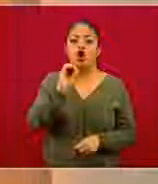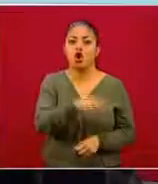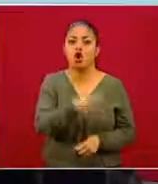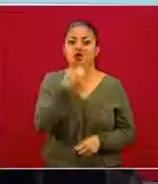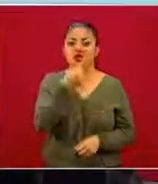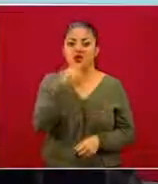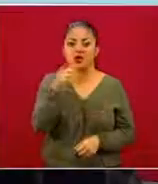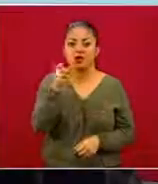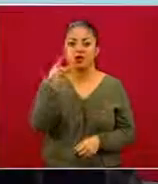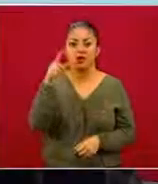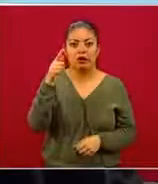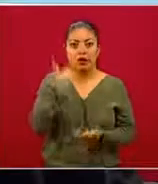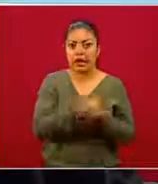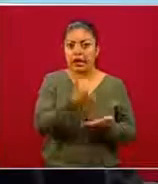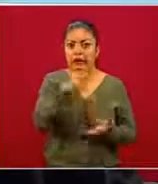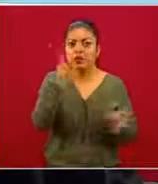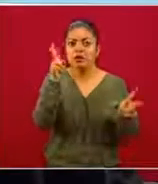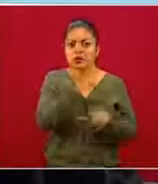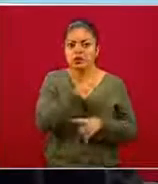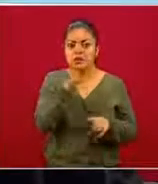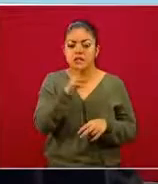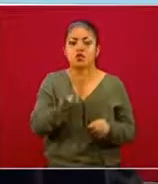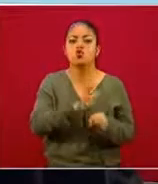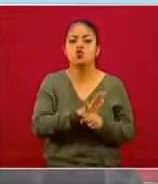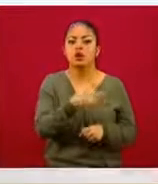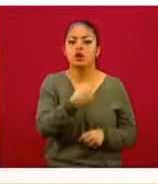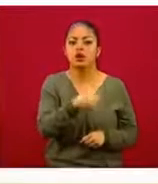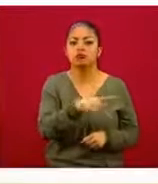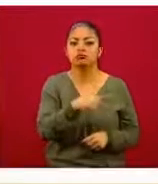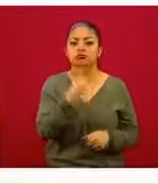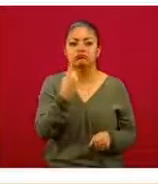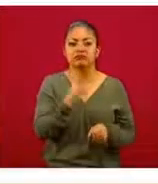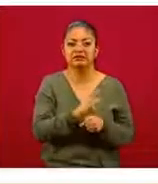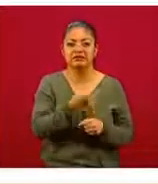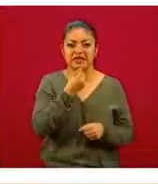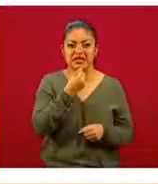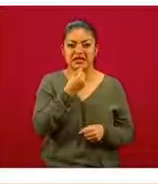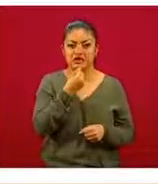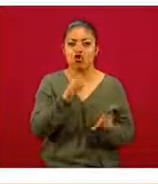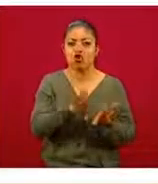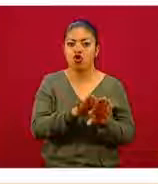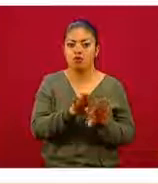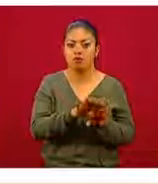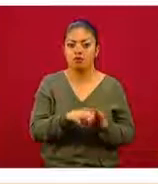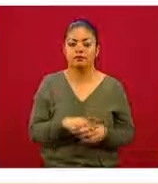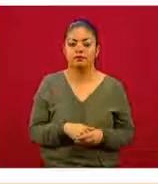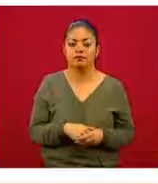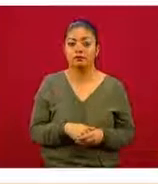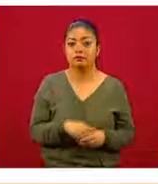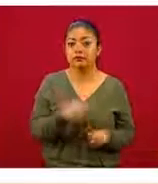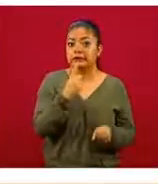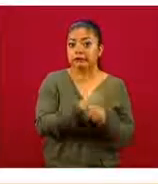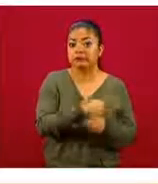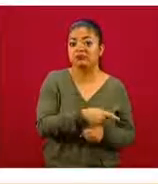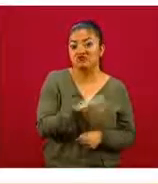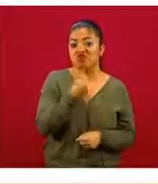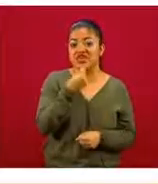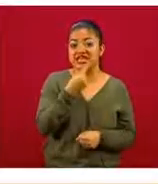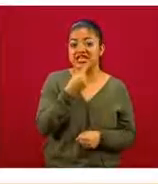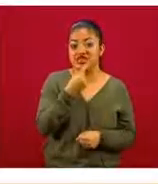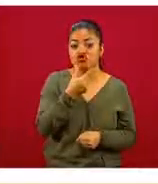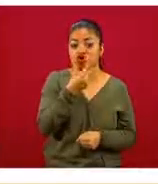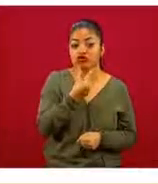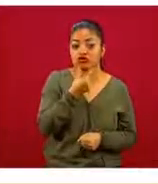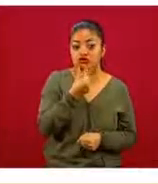hospitalized? These children who arrive to a hospital with difficulty breathing. What are their characteristics?